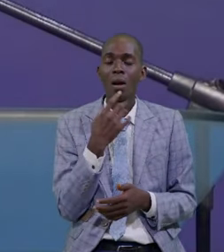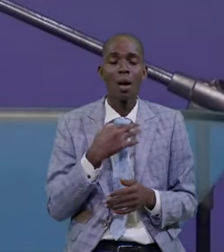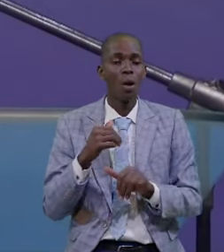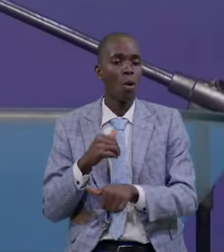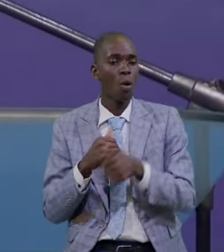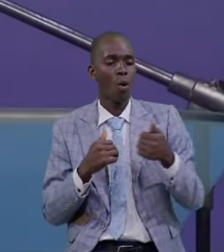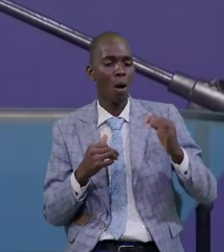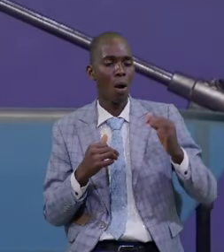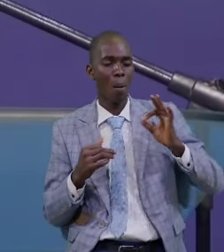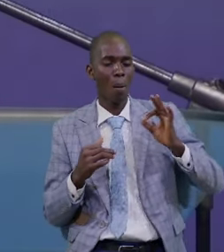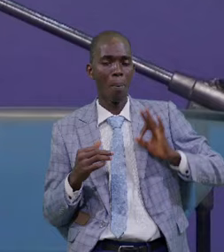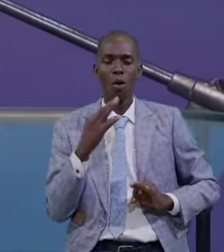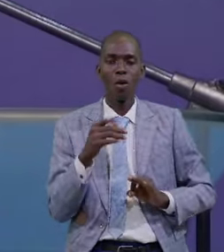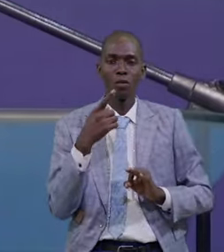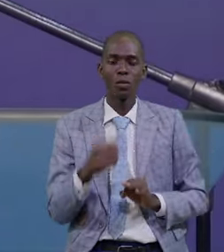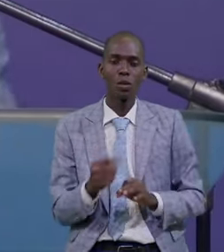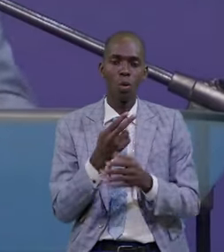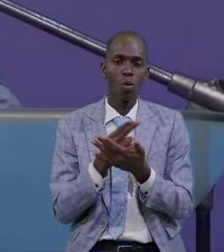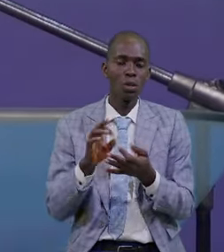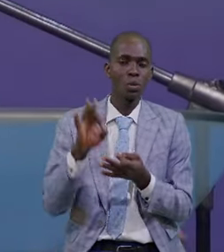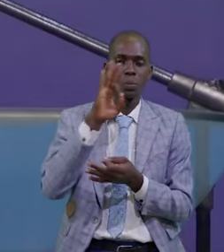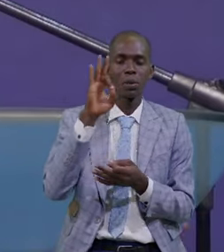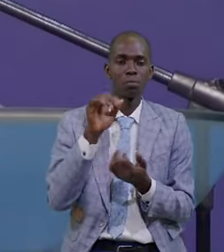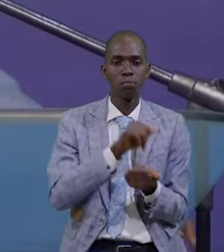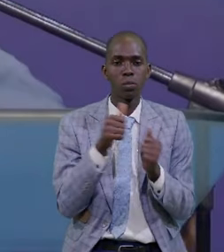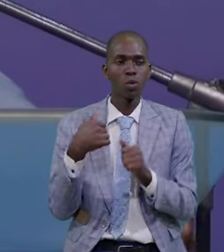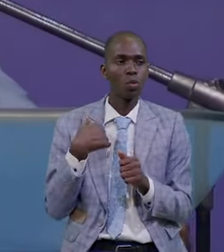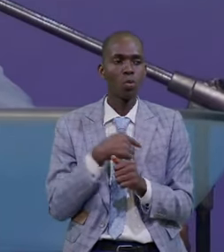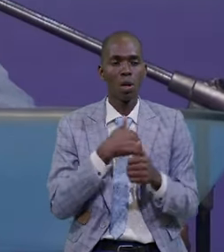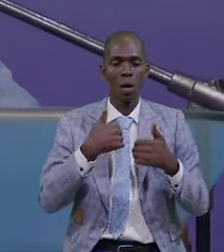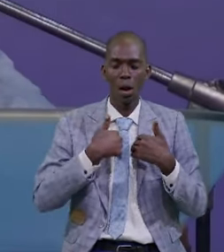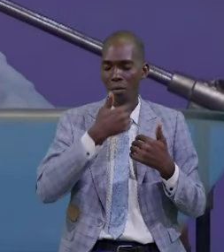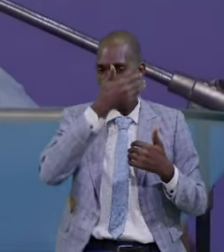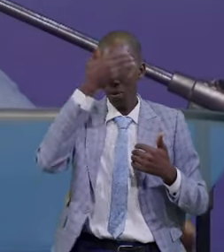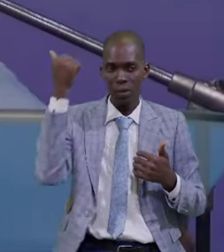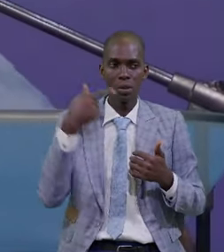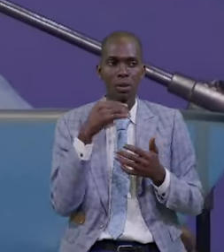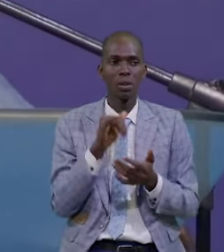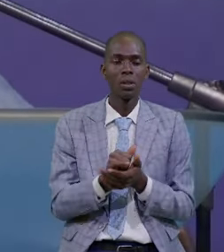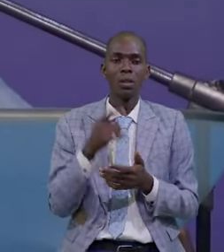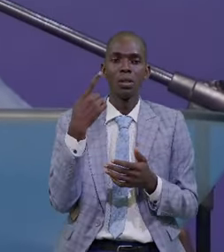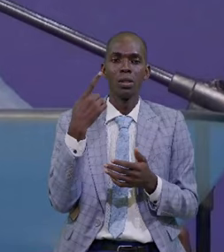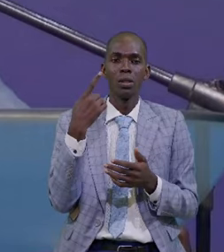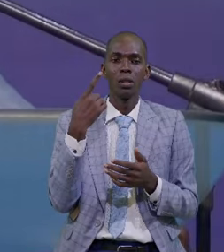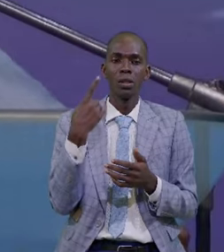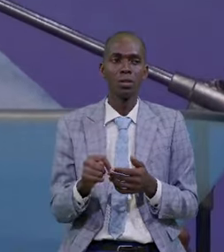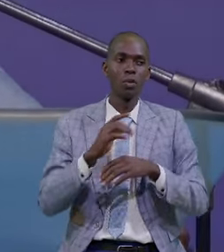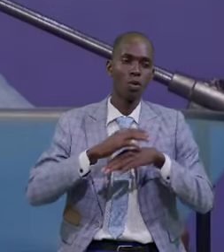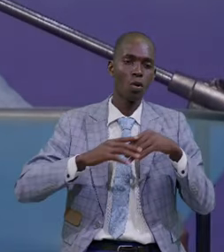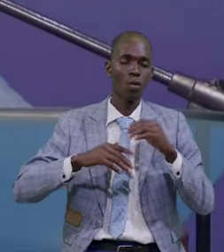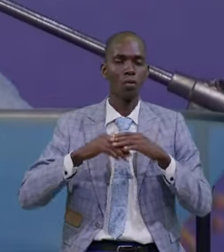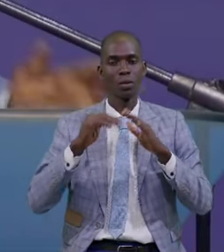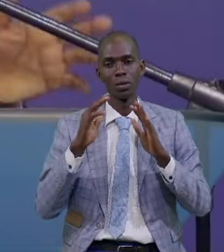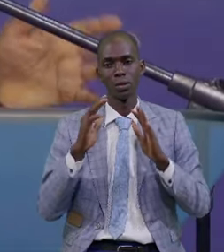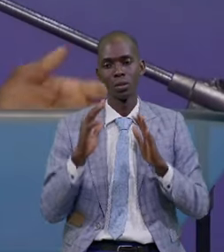of the Holy Ghost baptism were forgotten. It says, the Comforter, which is the Holy